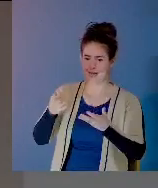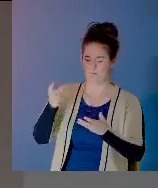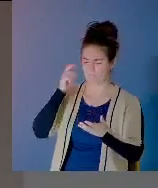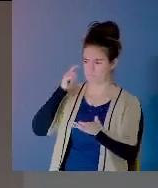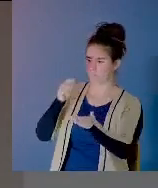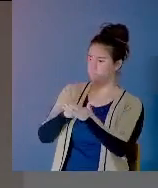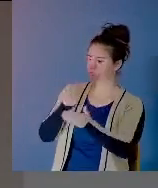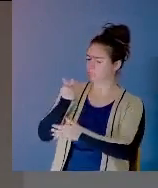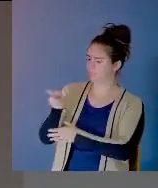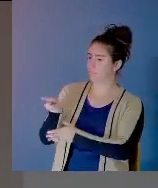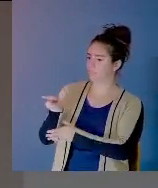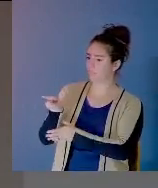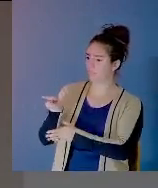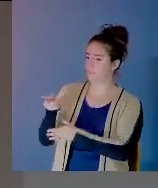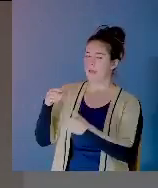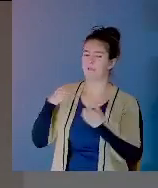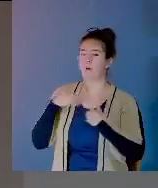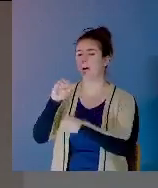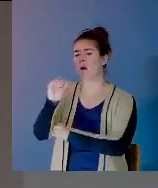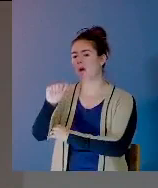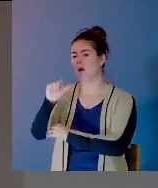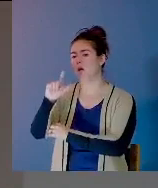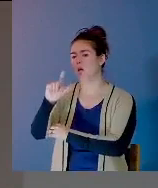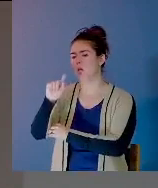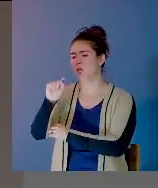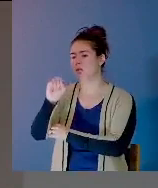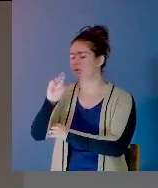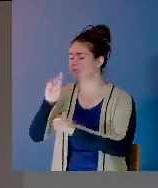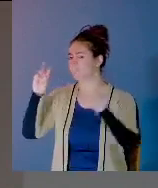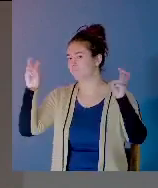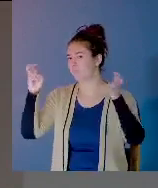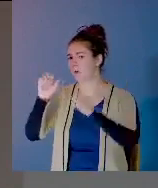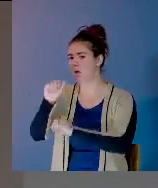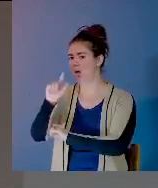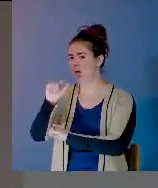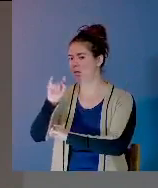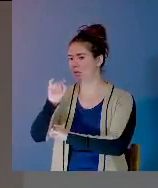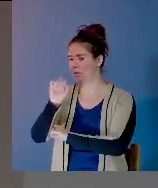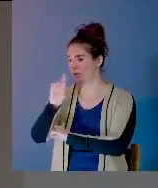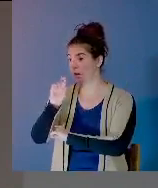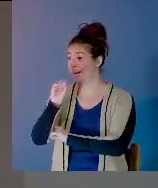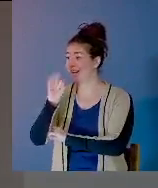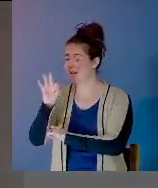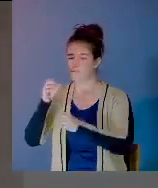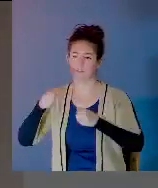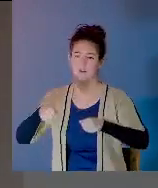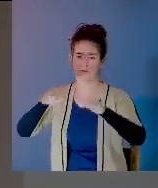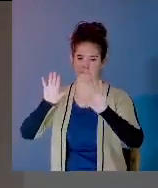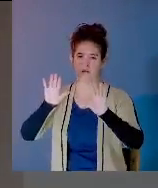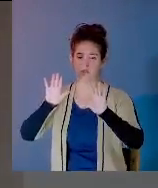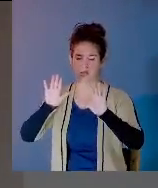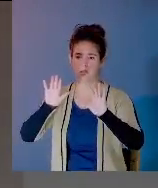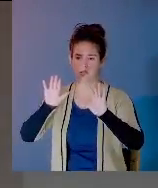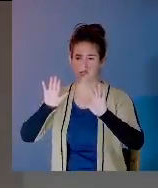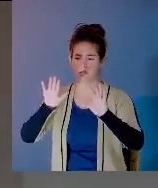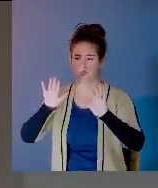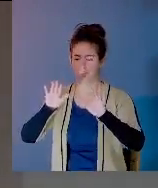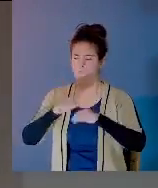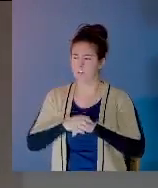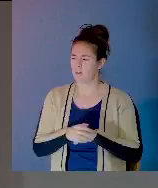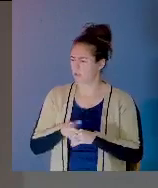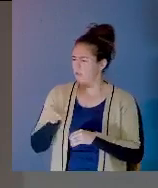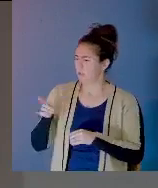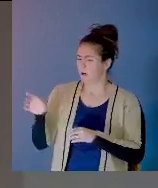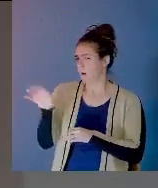as the altar of sacrifice, where also known as the brazen altar,